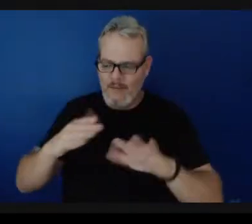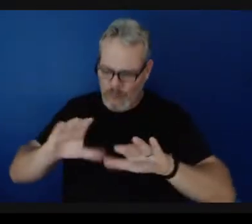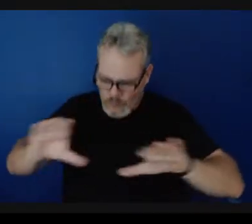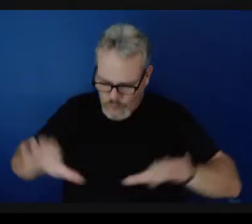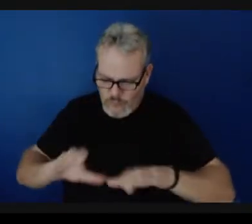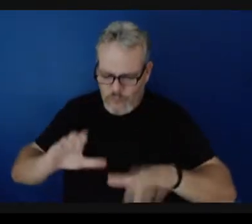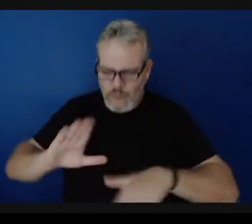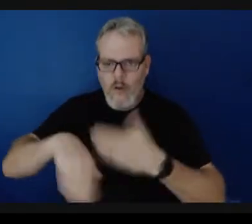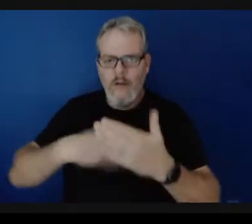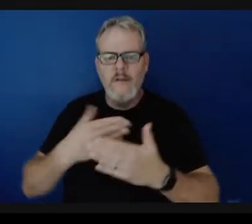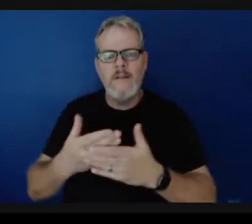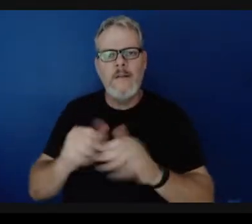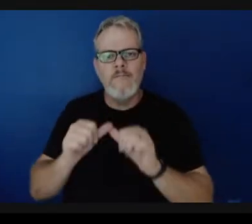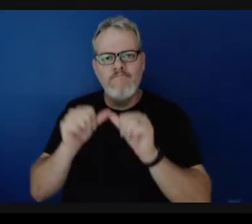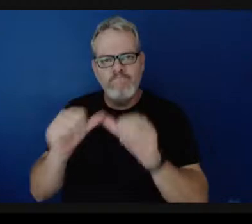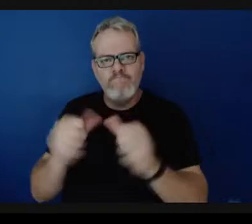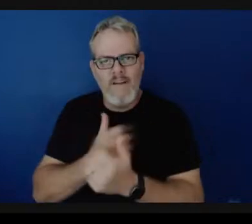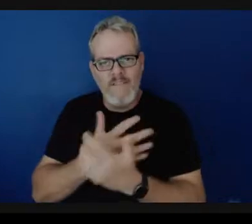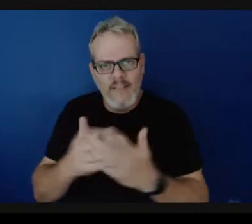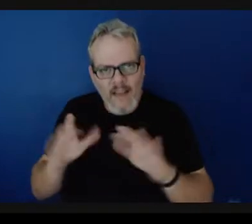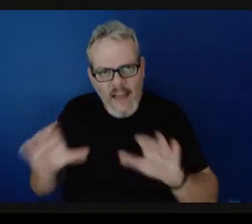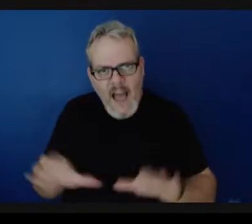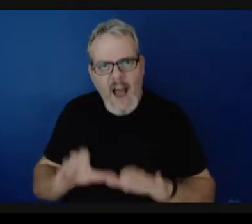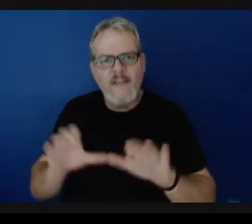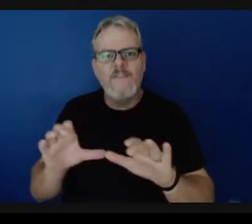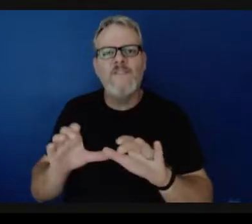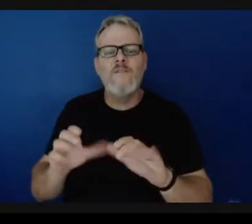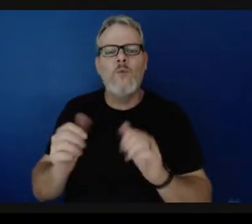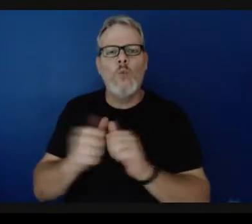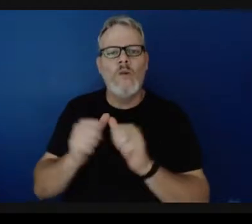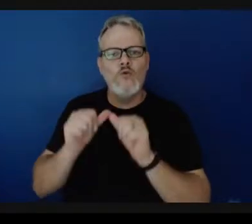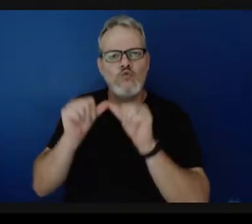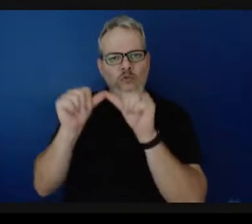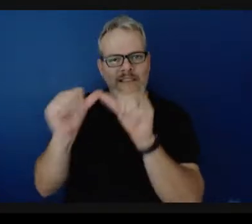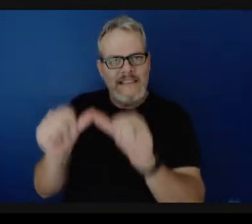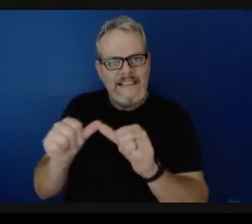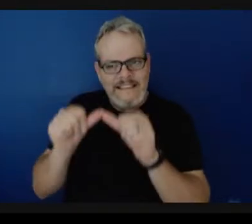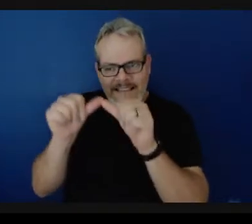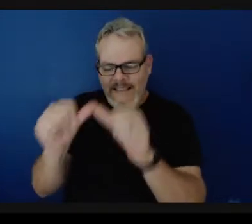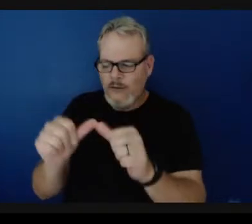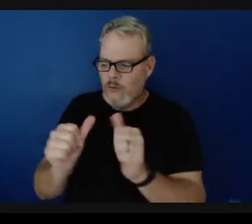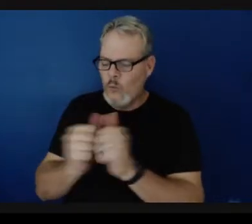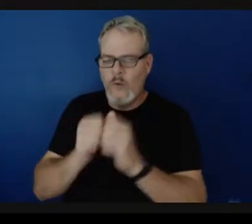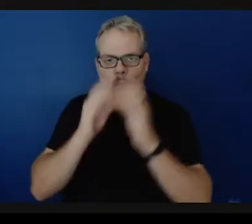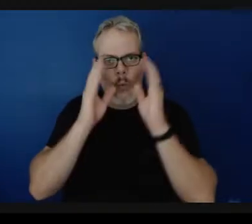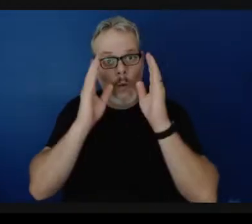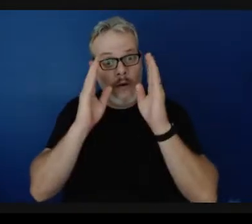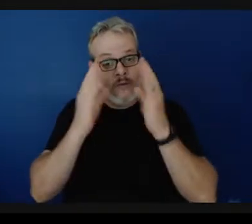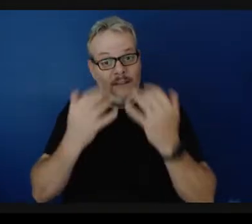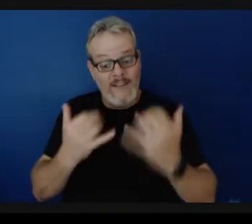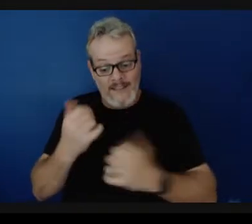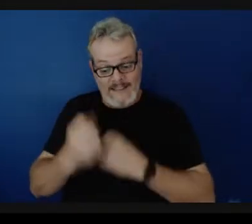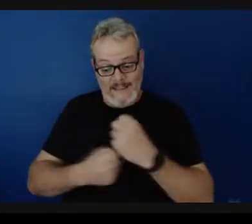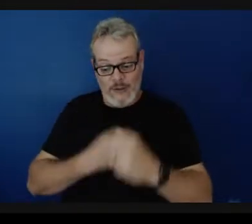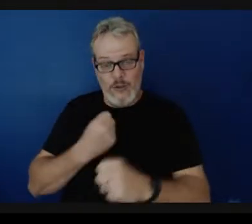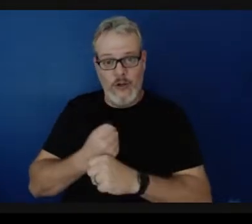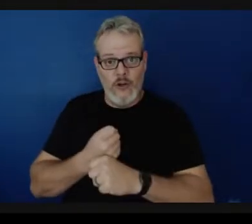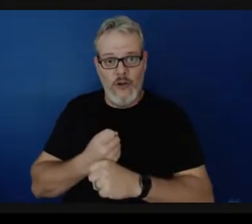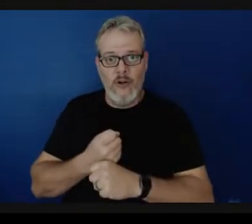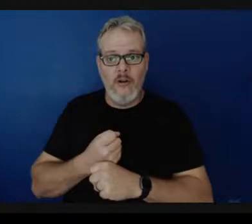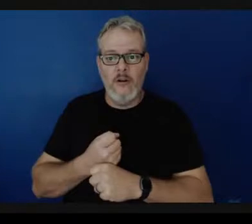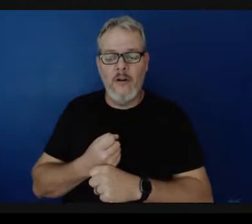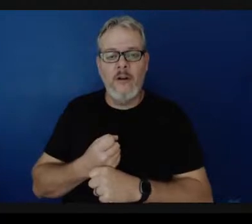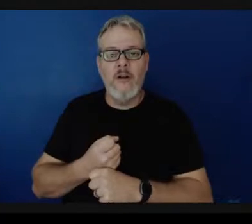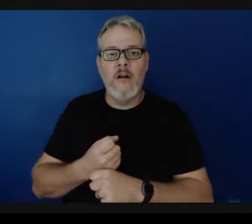this work done, putting out everything with preparedness and resilience, awareness. This year was busy with all of our new